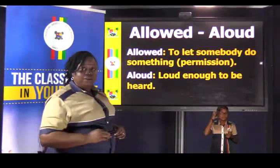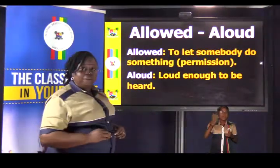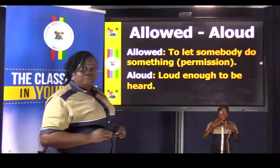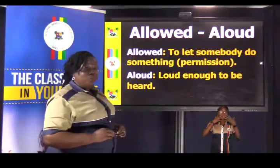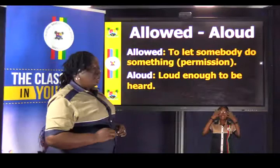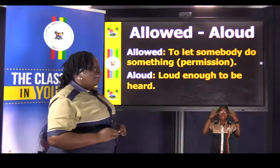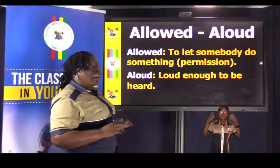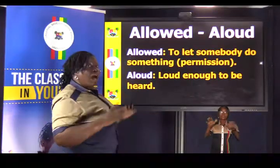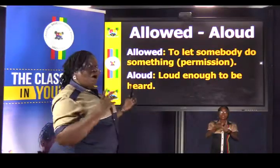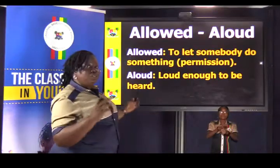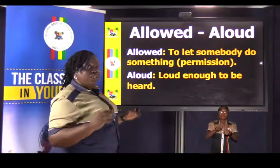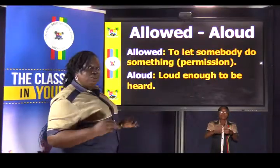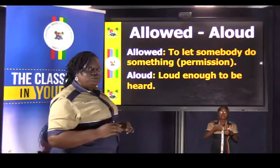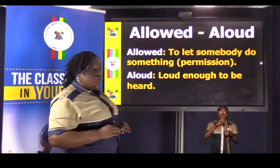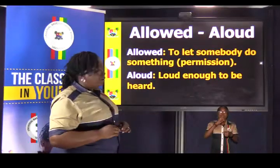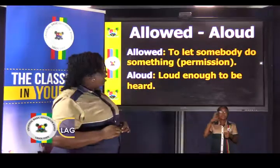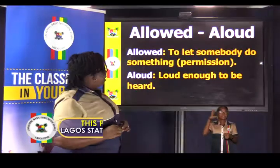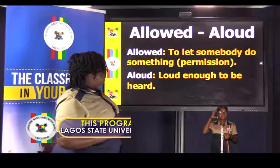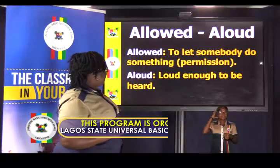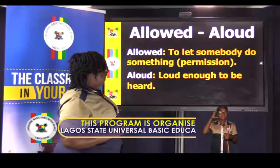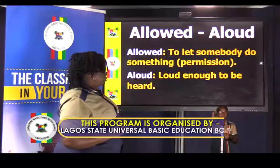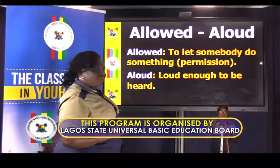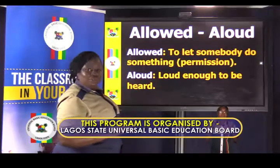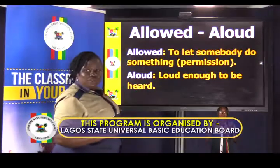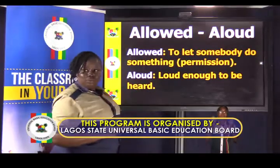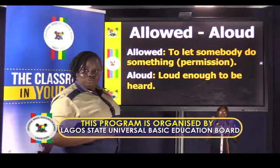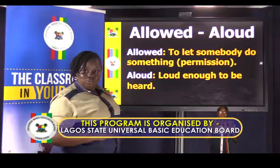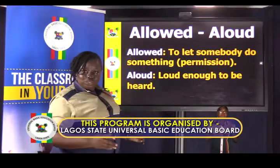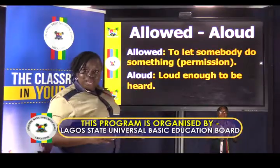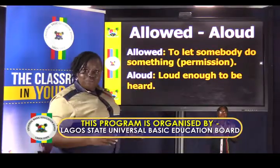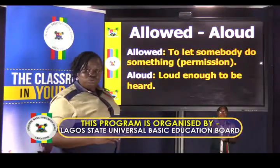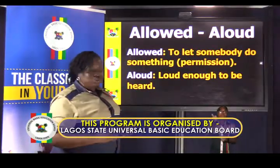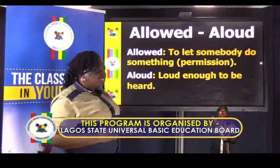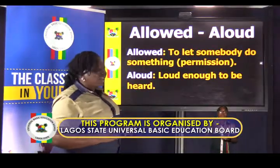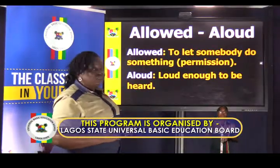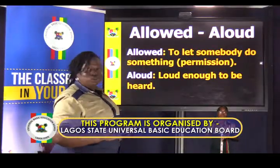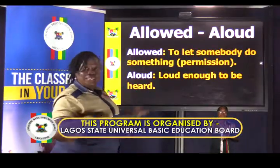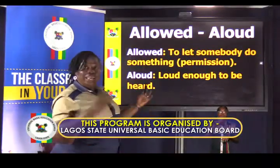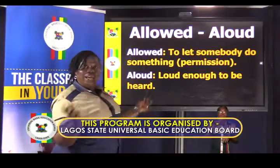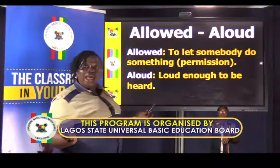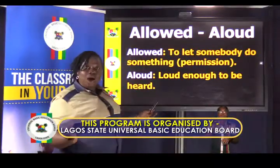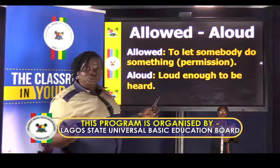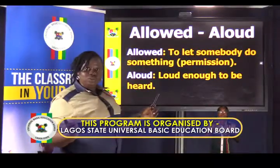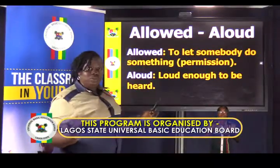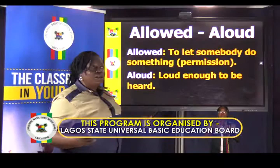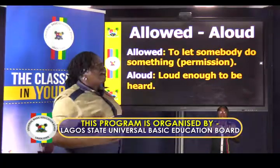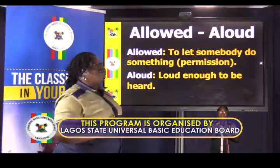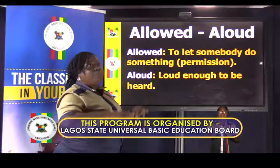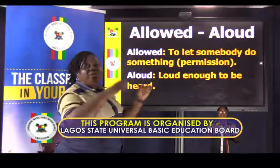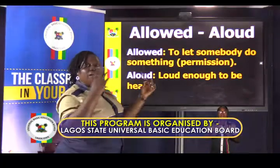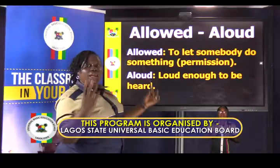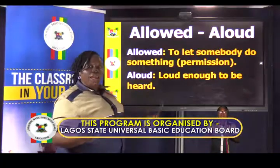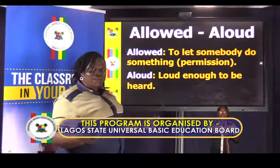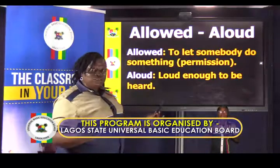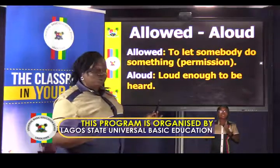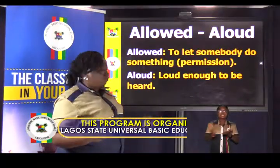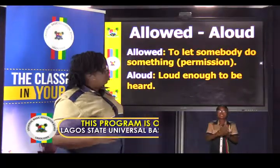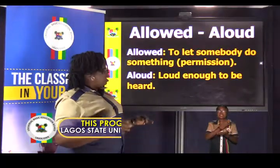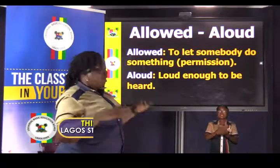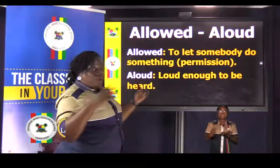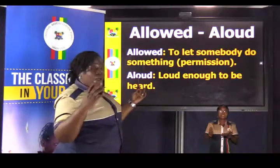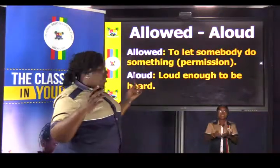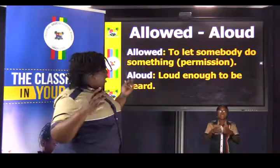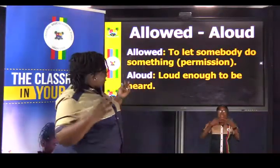heard. Loud enough to be heard. Most times you decide to sing aloud, everybody hears